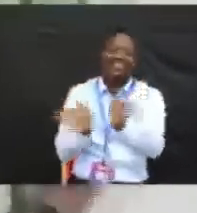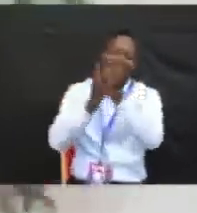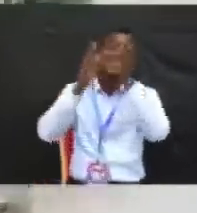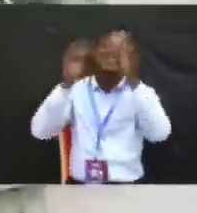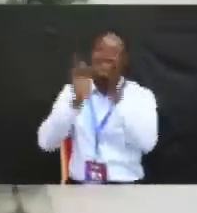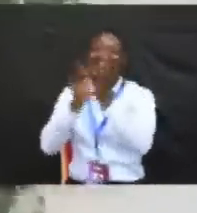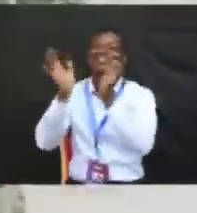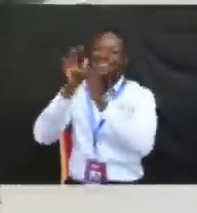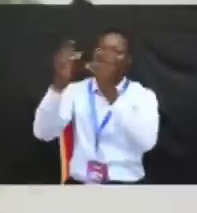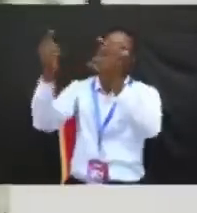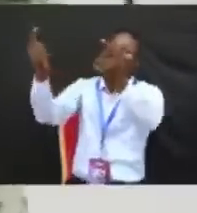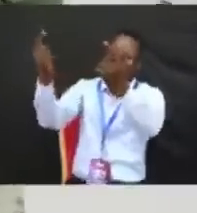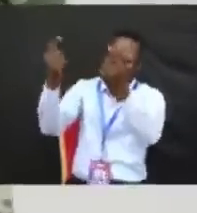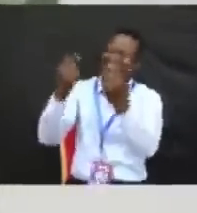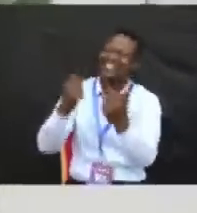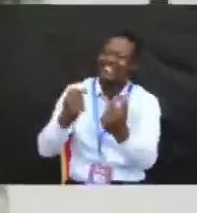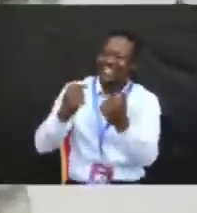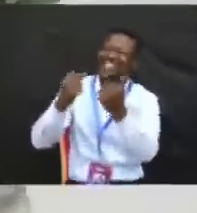Glory.